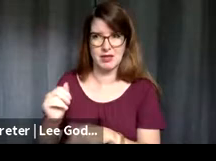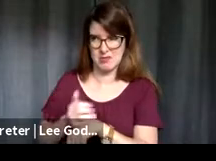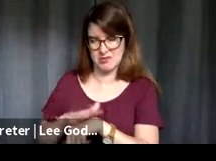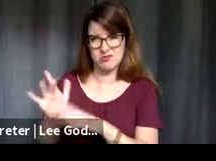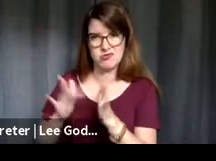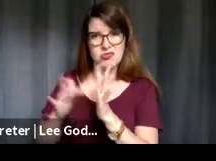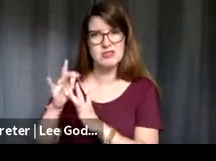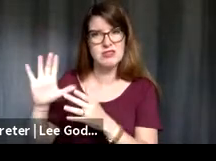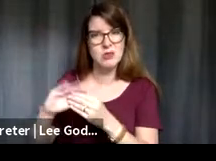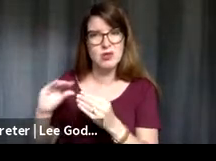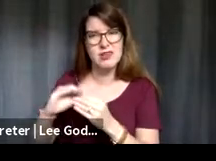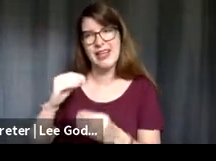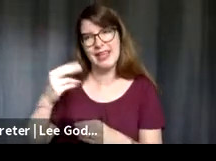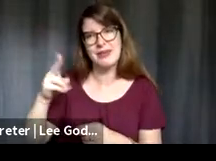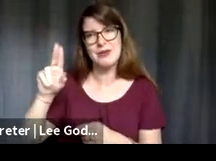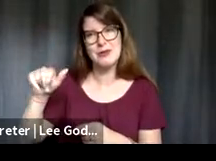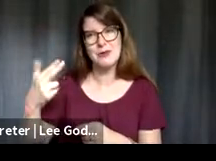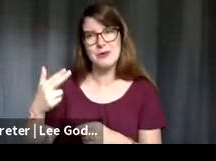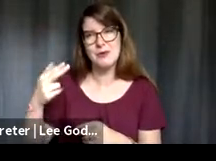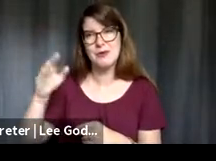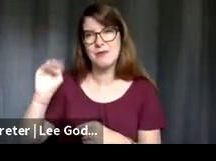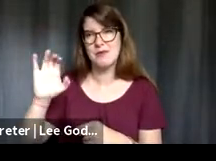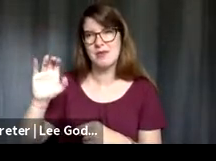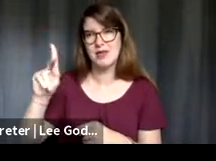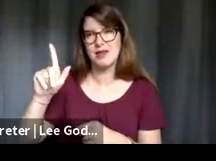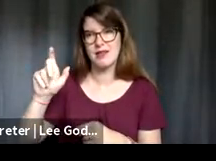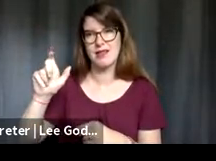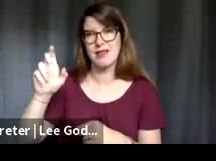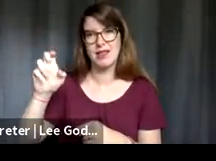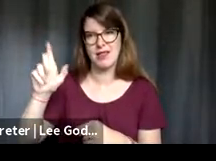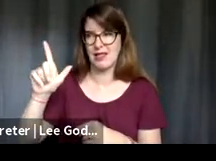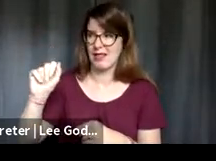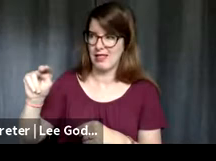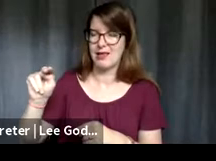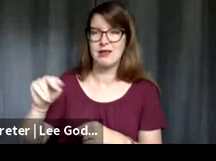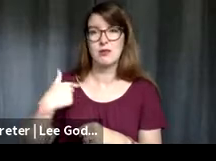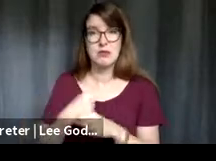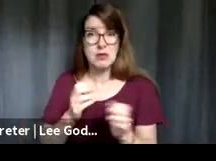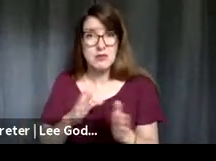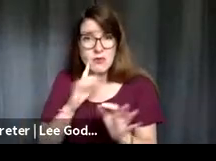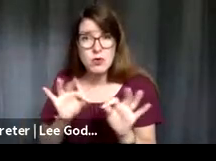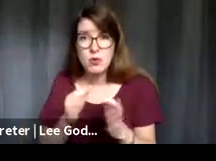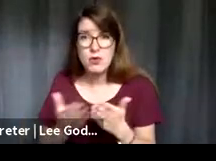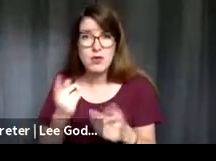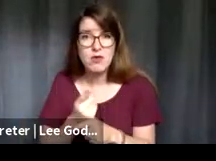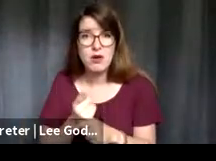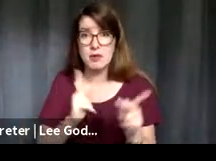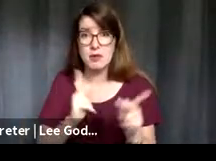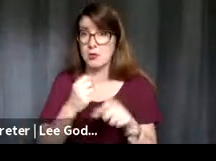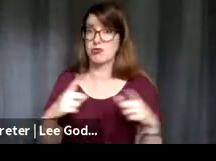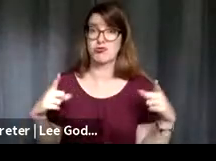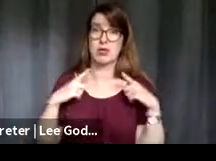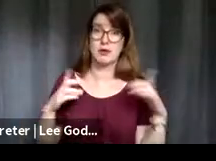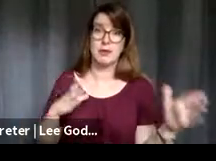words and by Hugh McClellan. Because, you know, think about it. We make plans for important things, right? I mean, people make